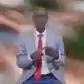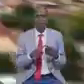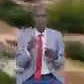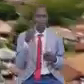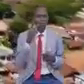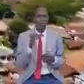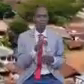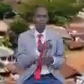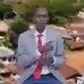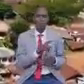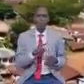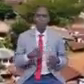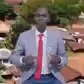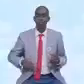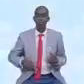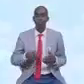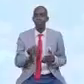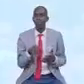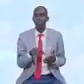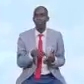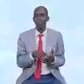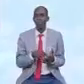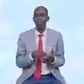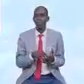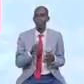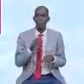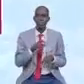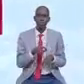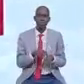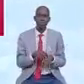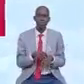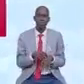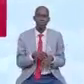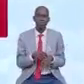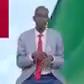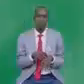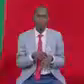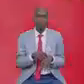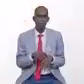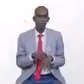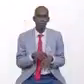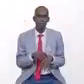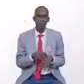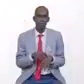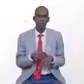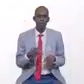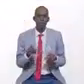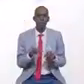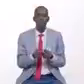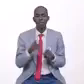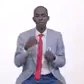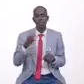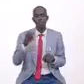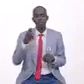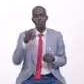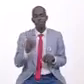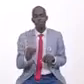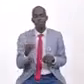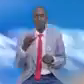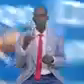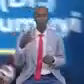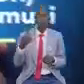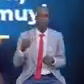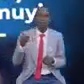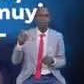is good. It is time for the Republic of Benin to experience heaven on earth at the May 2023 edition of the